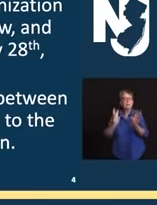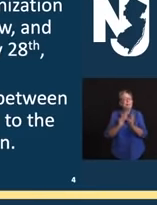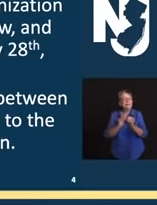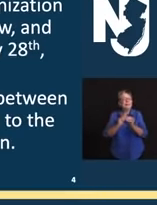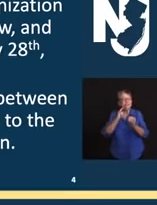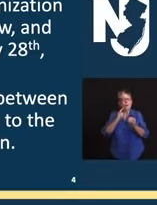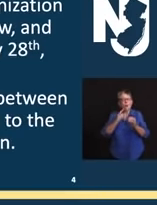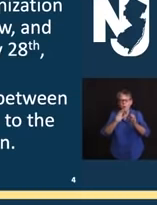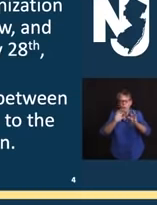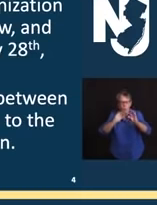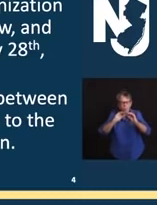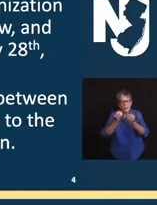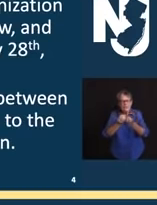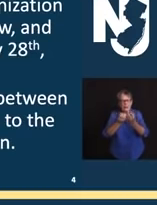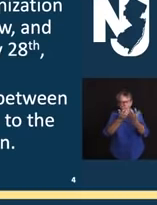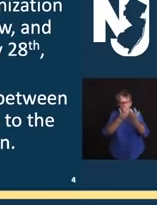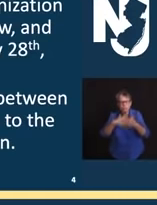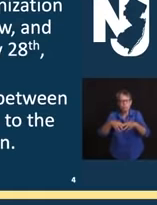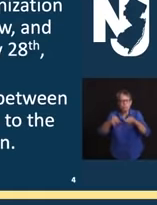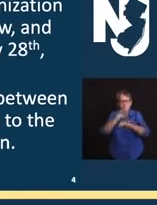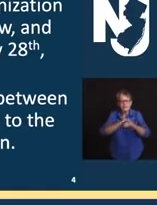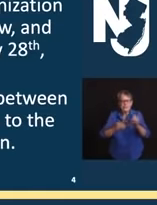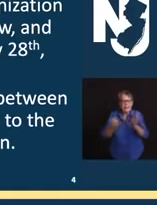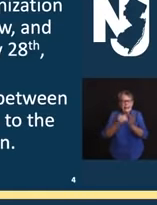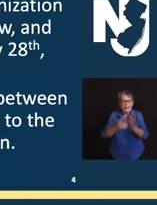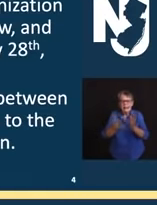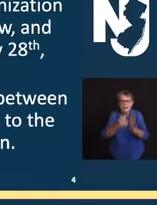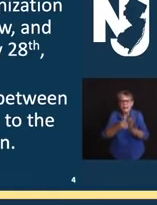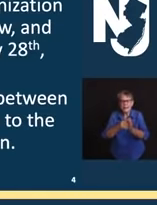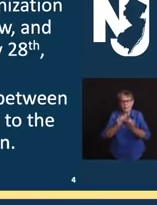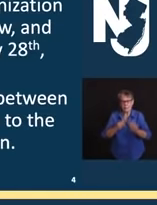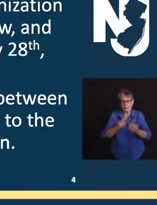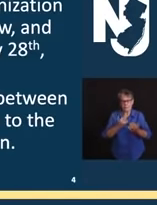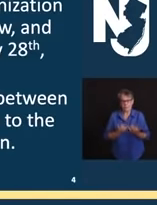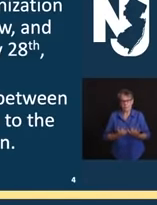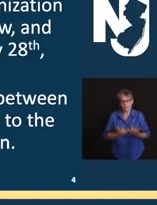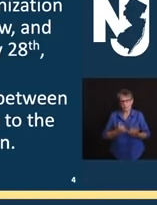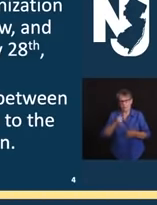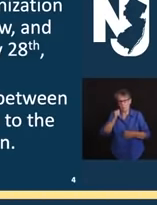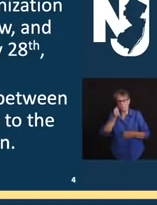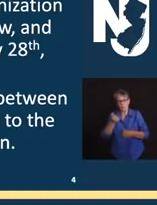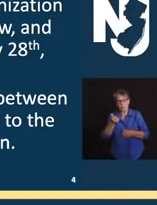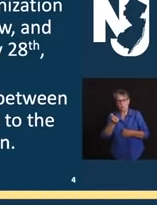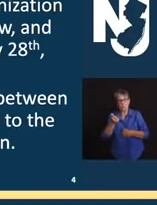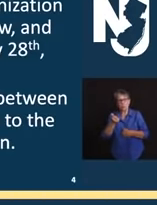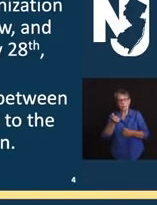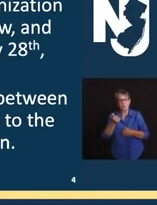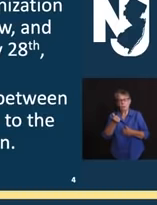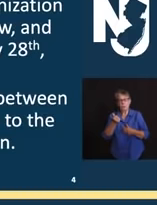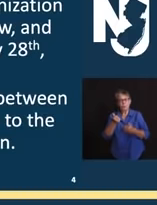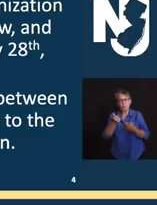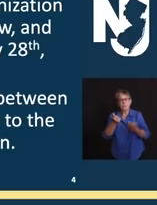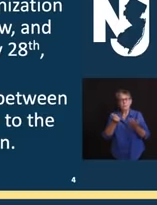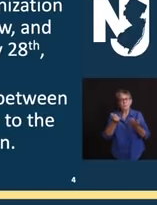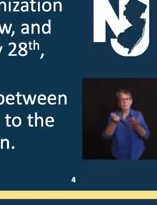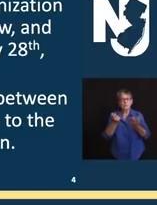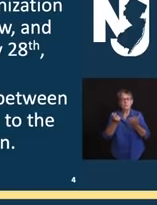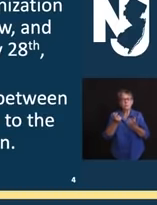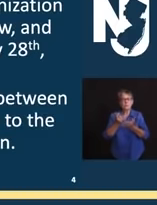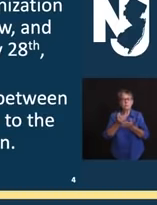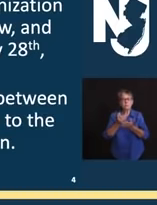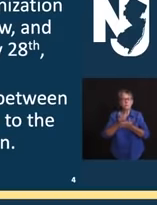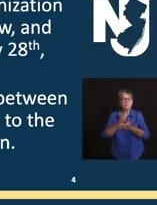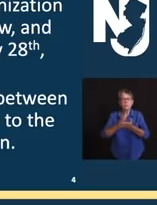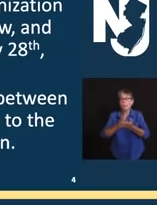election results. Given that some local elections have yet to be decided, this is a prudent, if not necessary, step. This